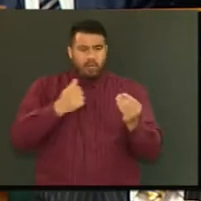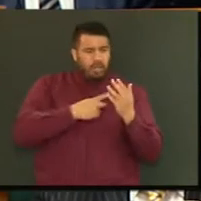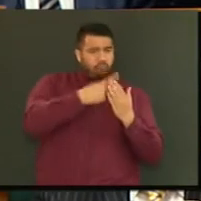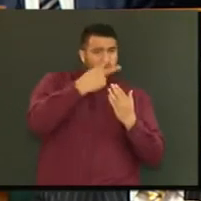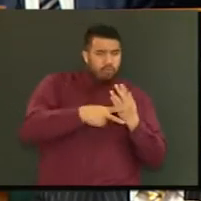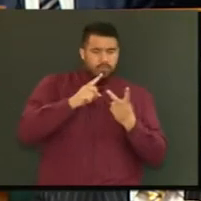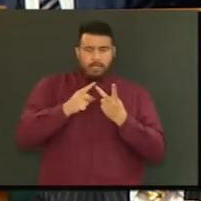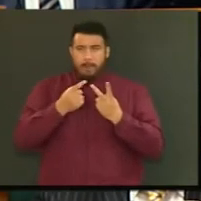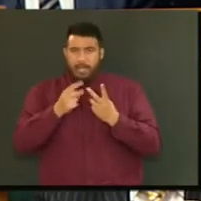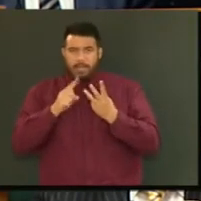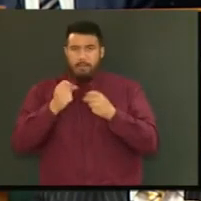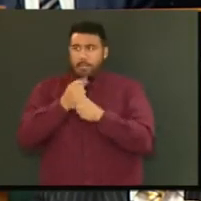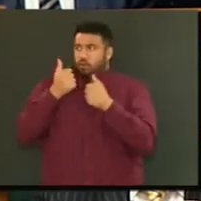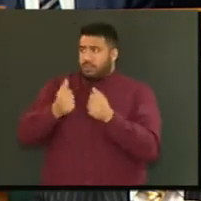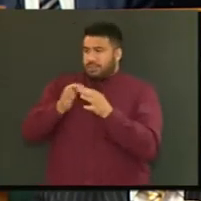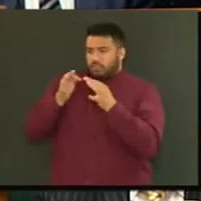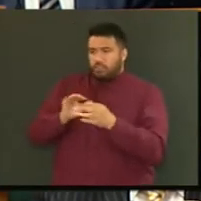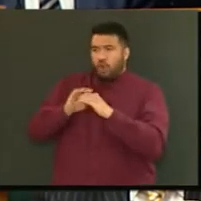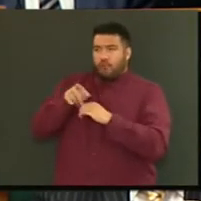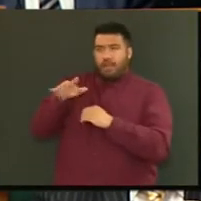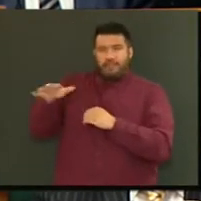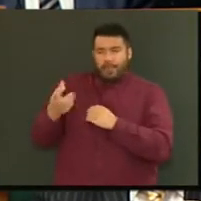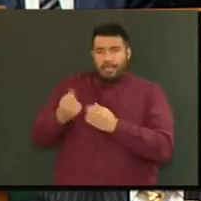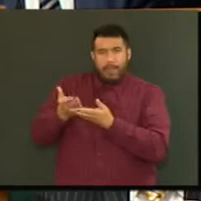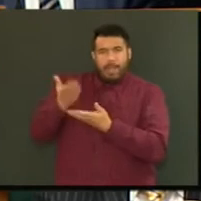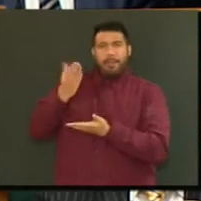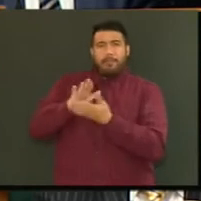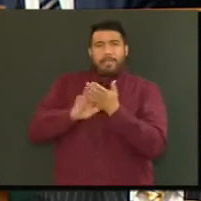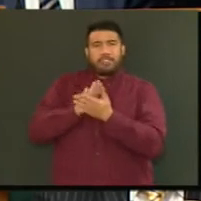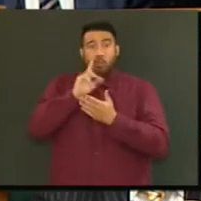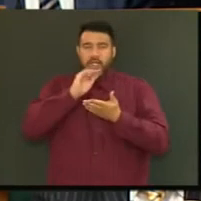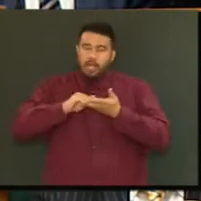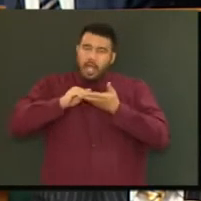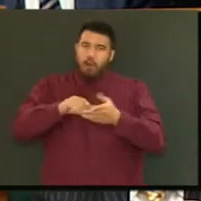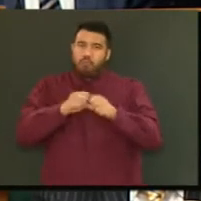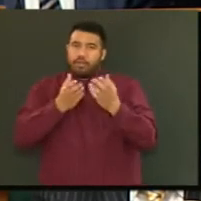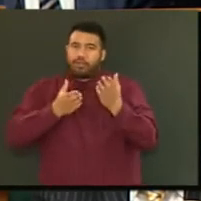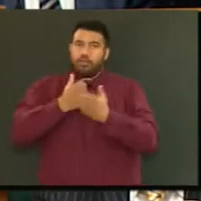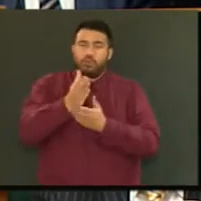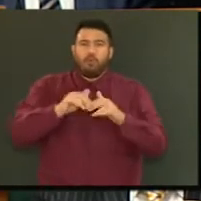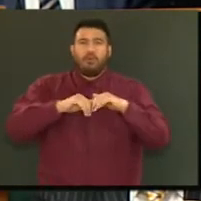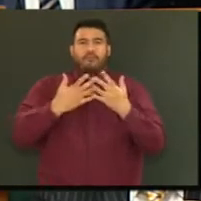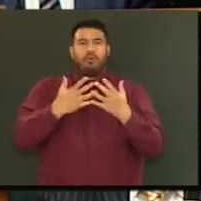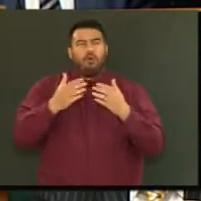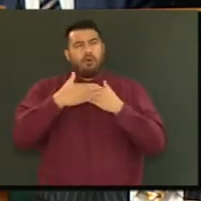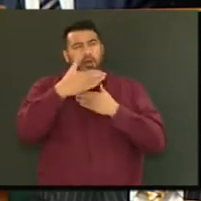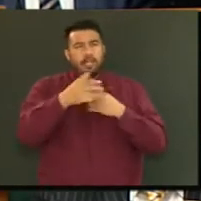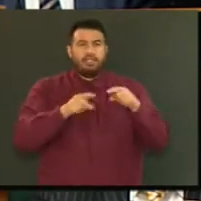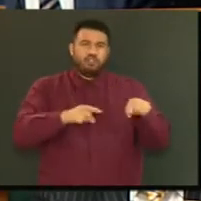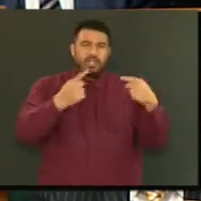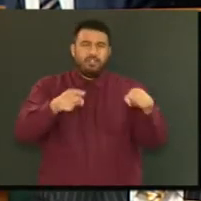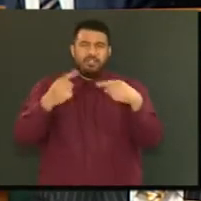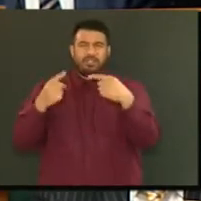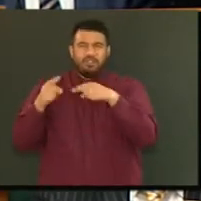government's decisions about family incomes will allow us to make serious headway with some of the longer-term challenges faced by the most vulnerable